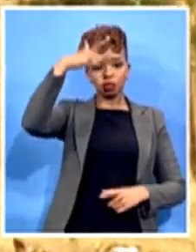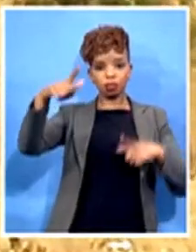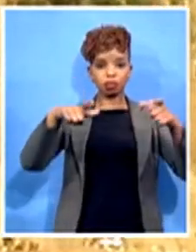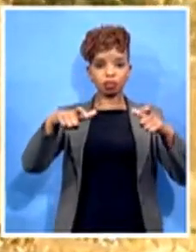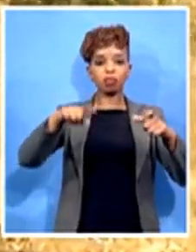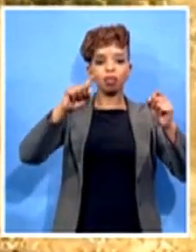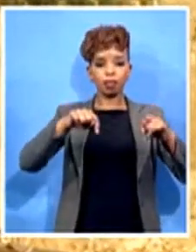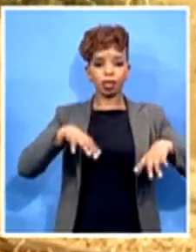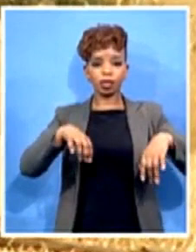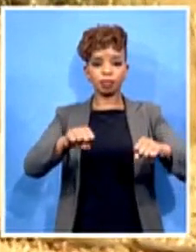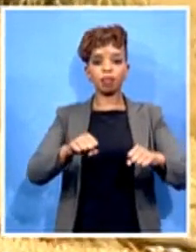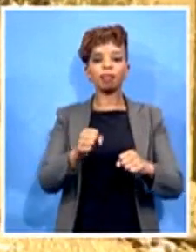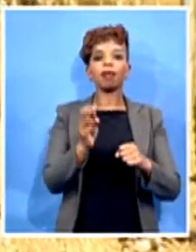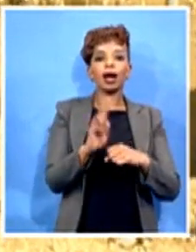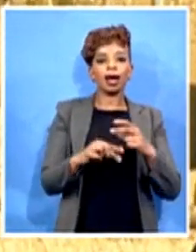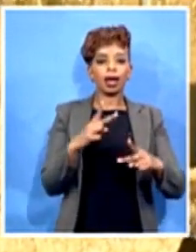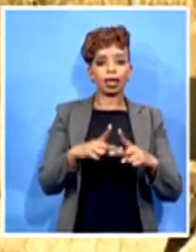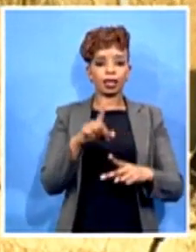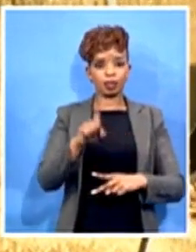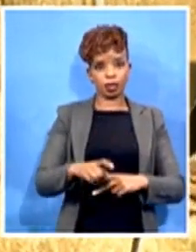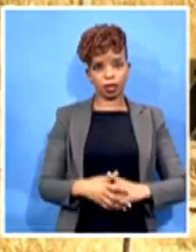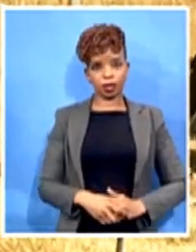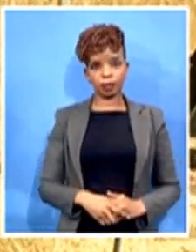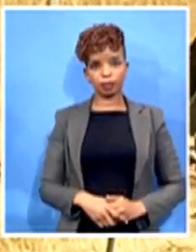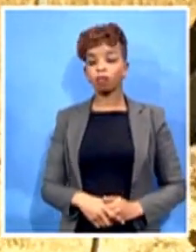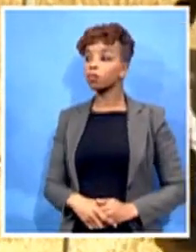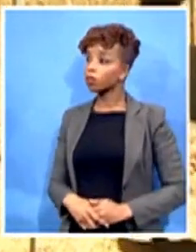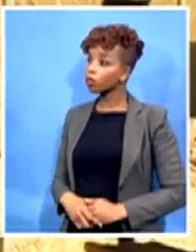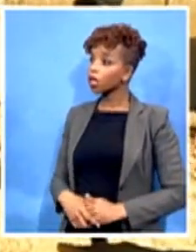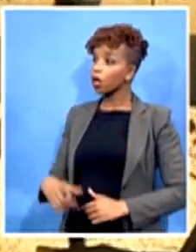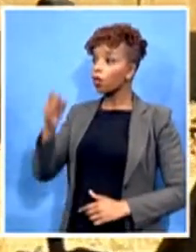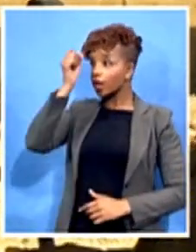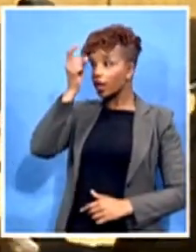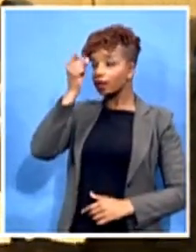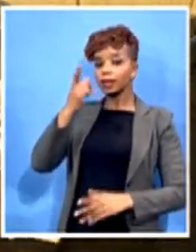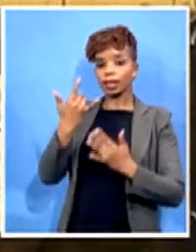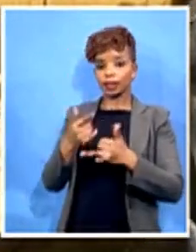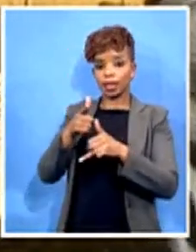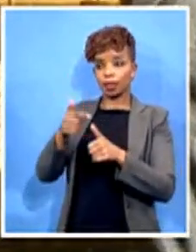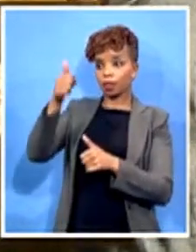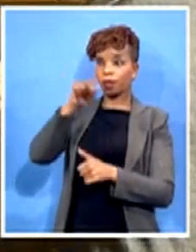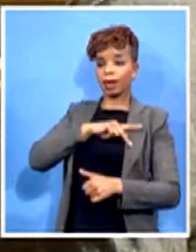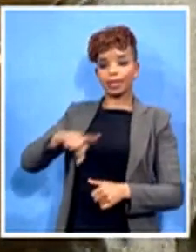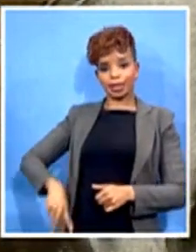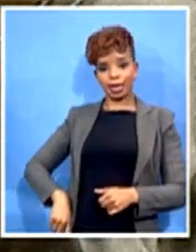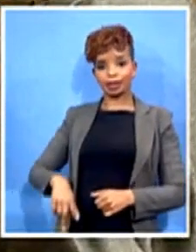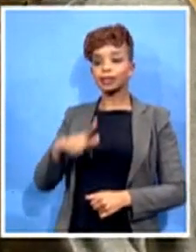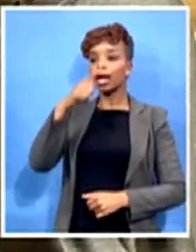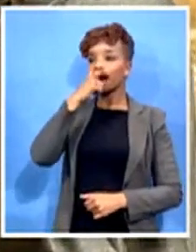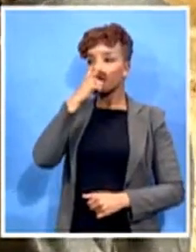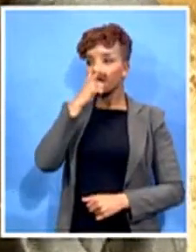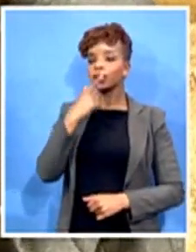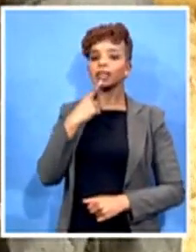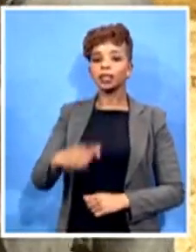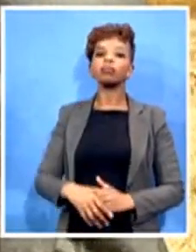that the President of the Republic, Cyril Ramaphosa, is now recognizing you as a legitimate kingdom. How do you